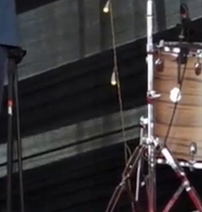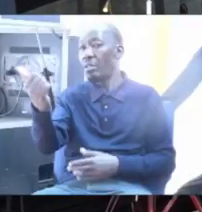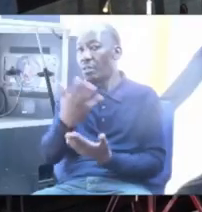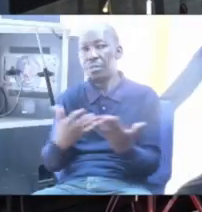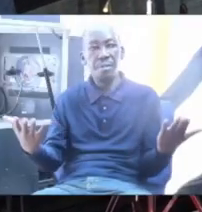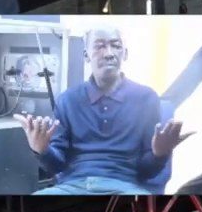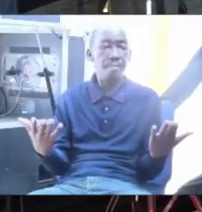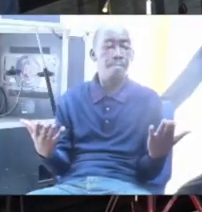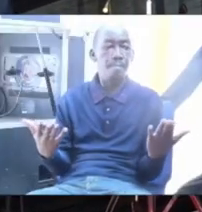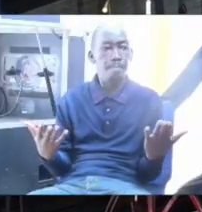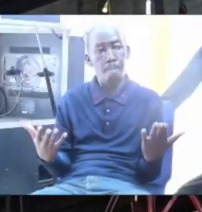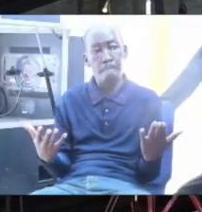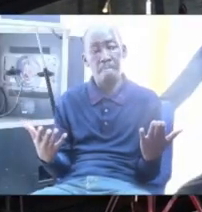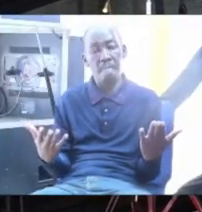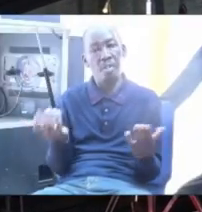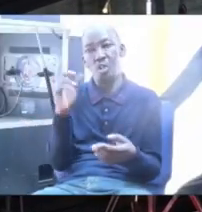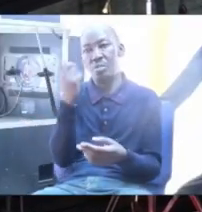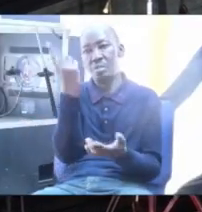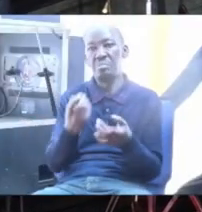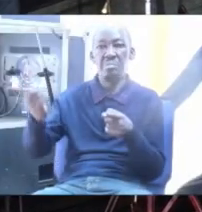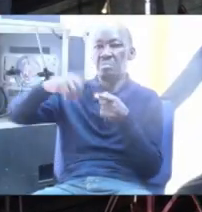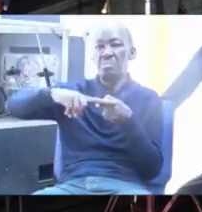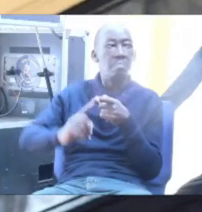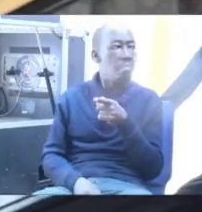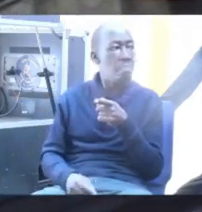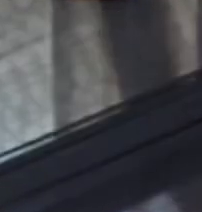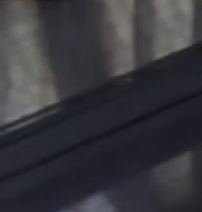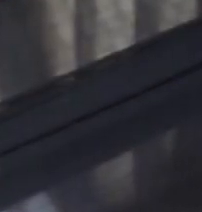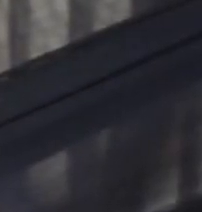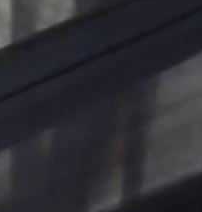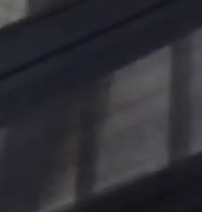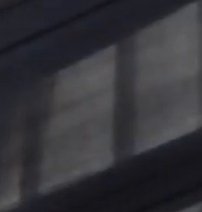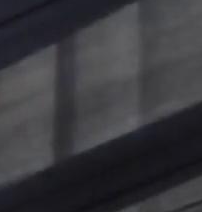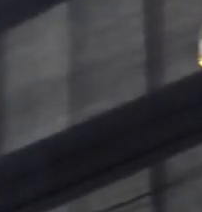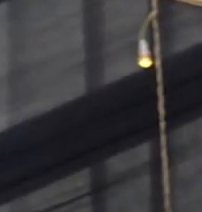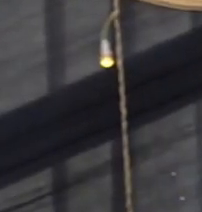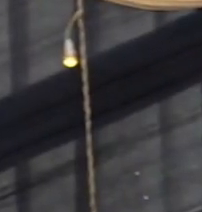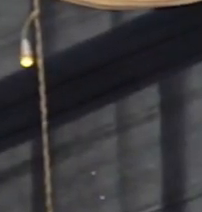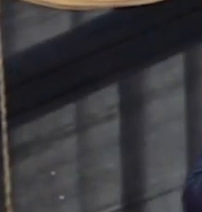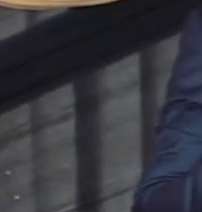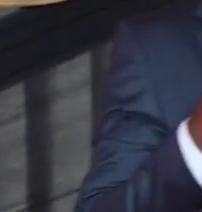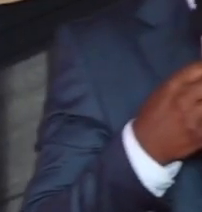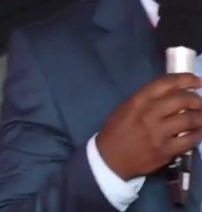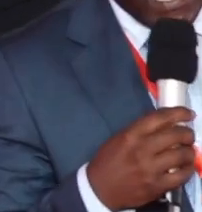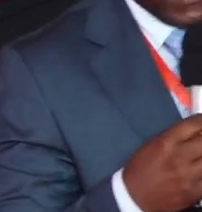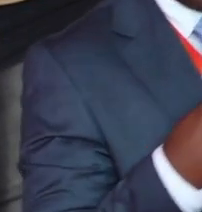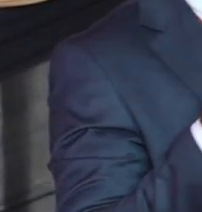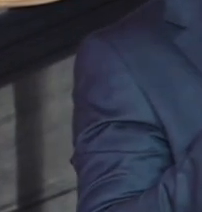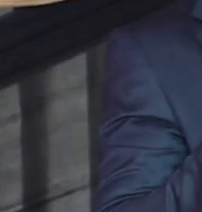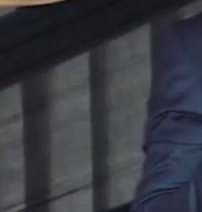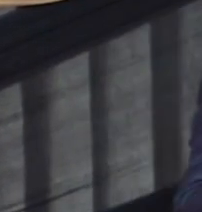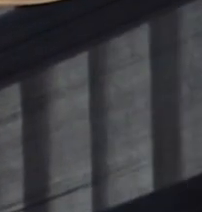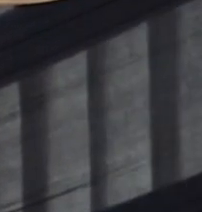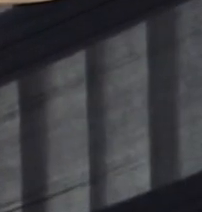kitu kingine chote. Ni nyongeza. Aha. Bakshishi. Ni nini? Mm-hmm. Ni nini? Nyongeza.